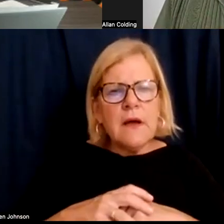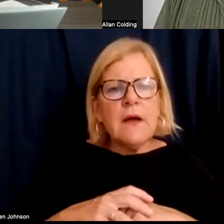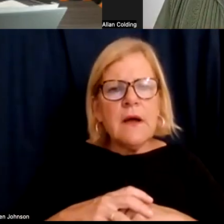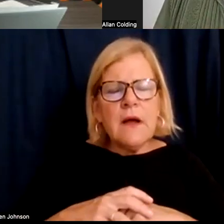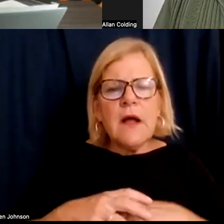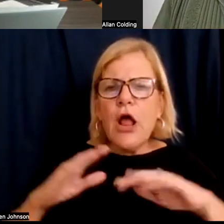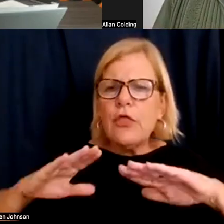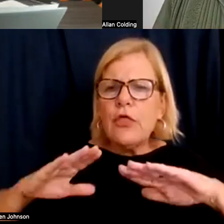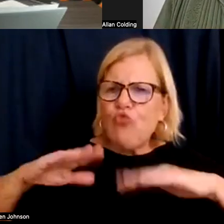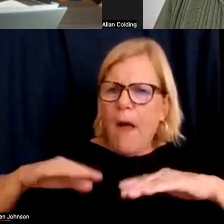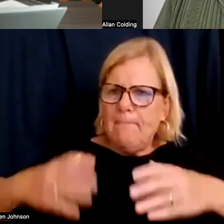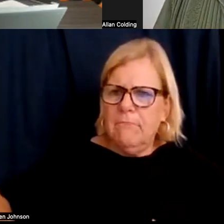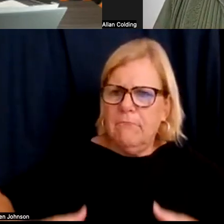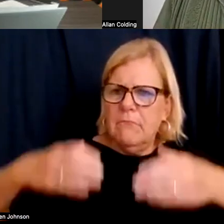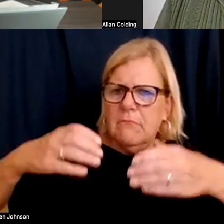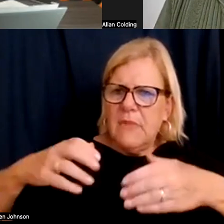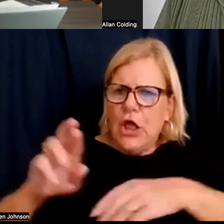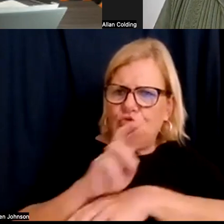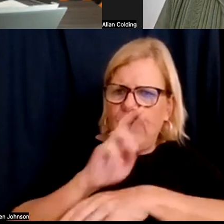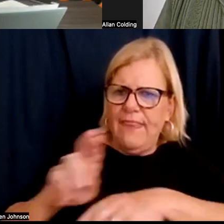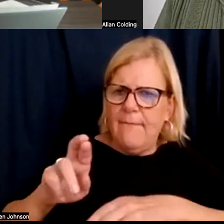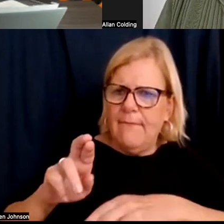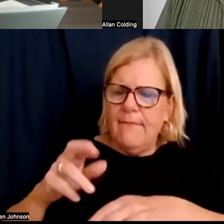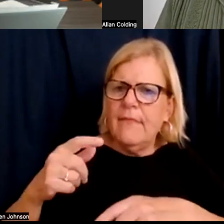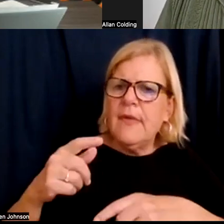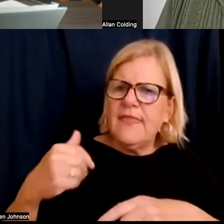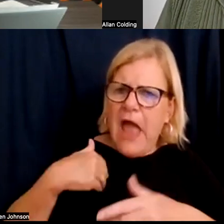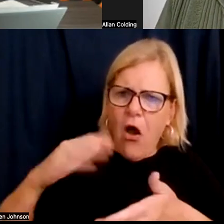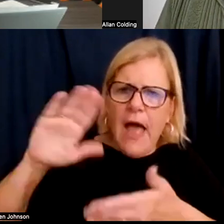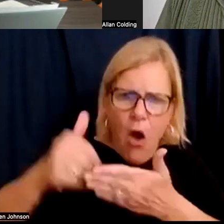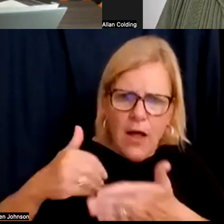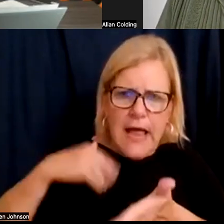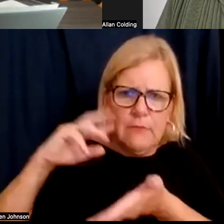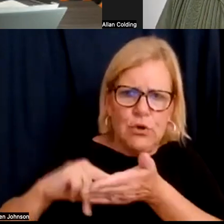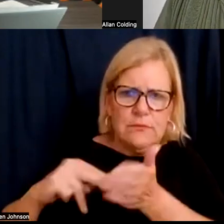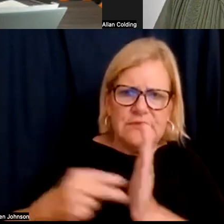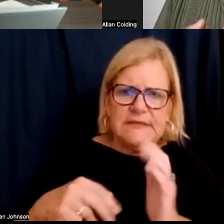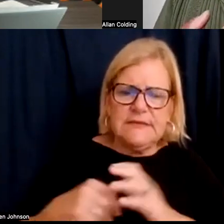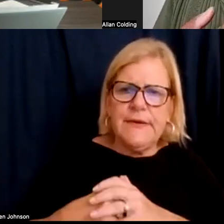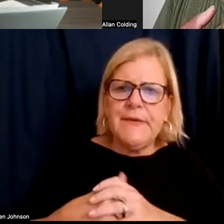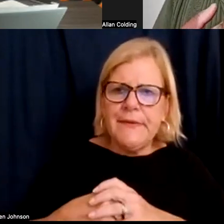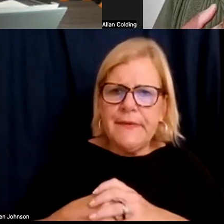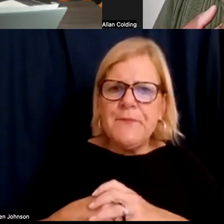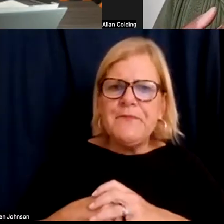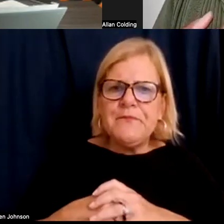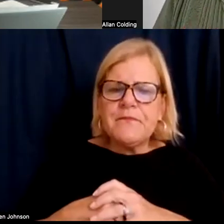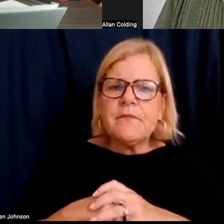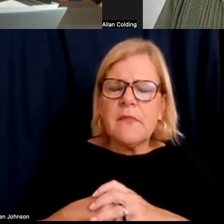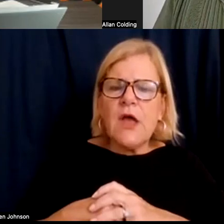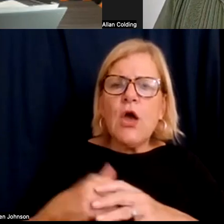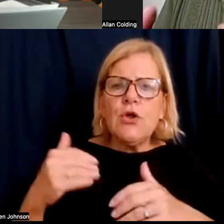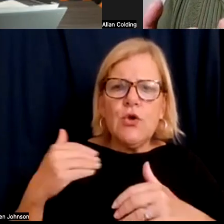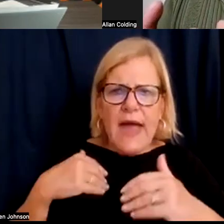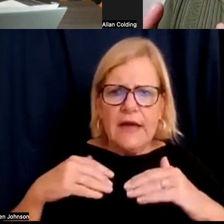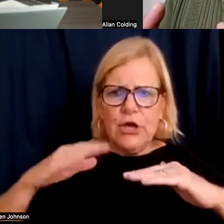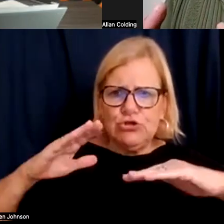the drum itself and the rhythms that they play all had purpose. Okay, and you had